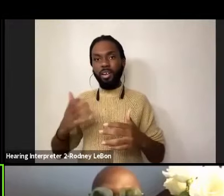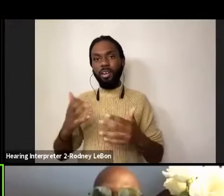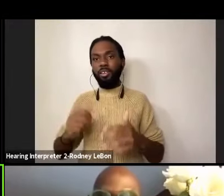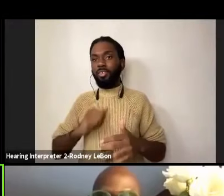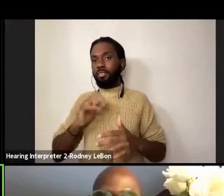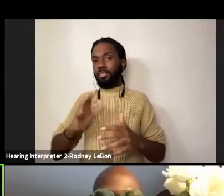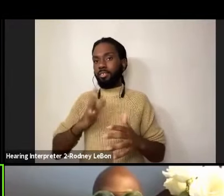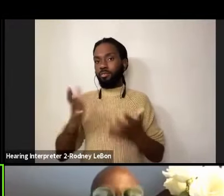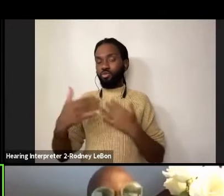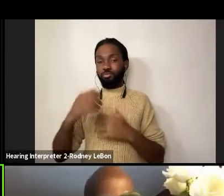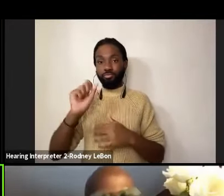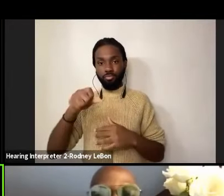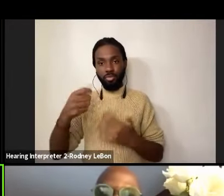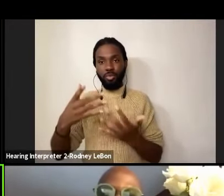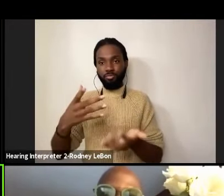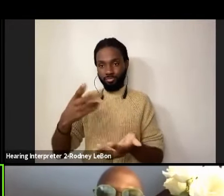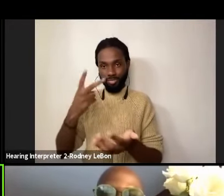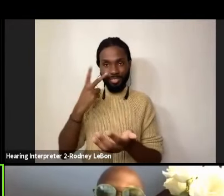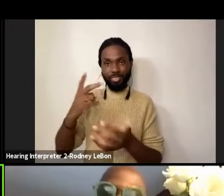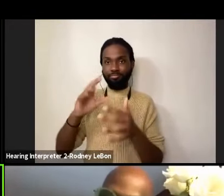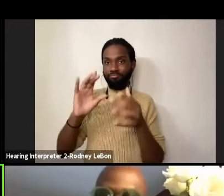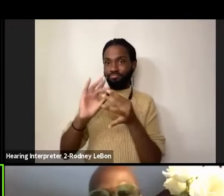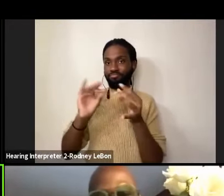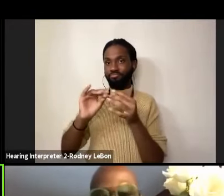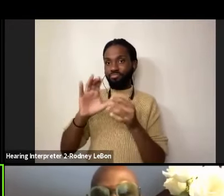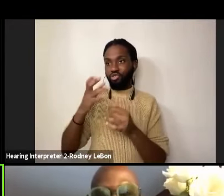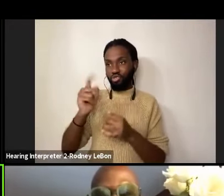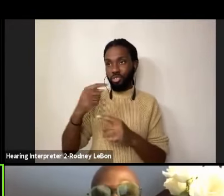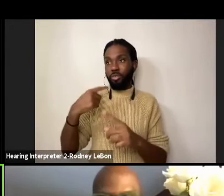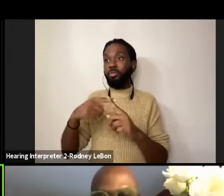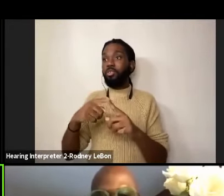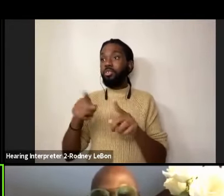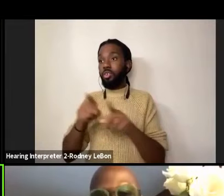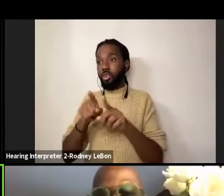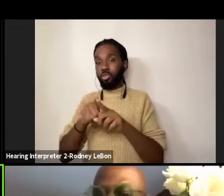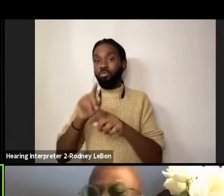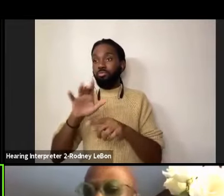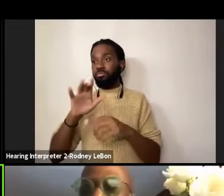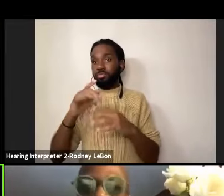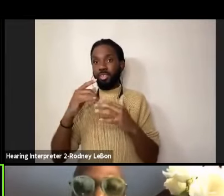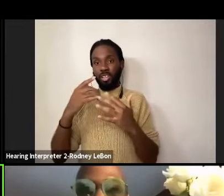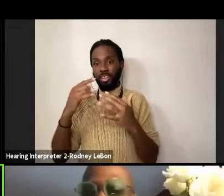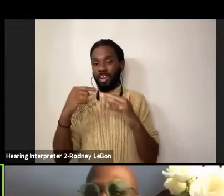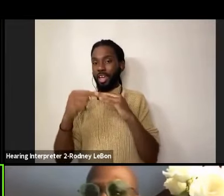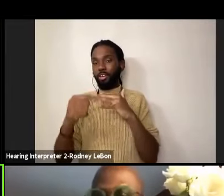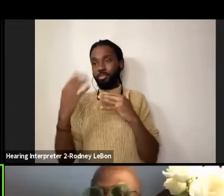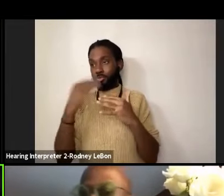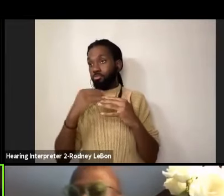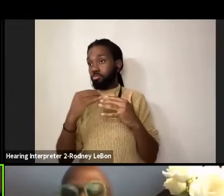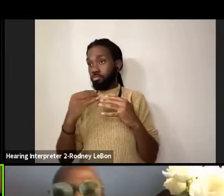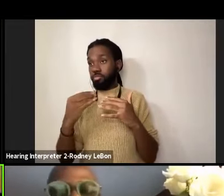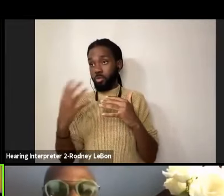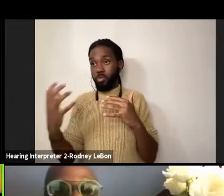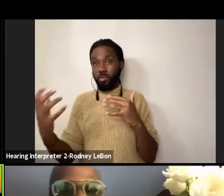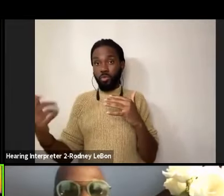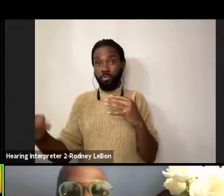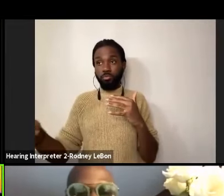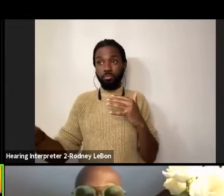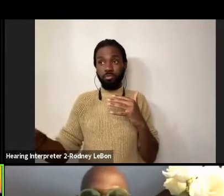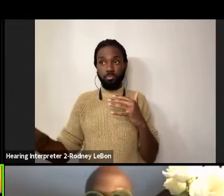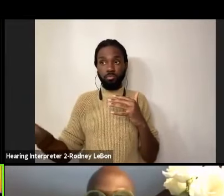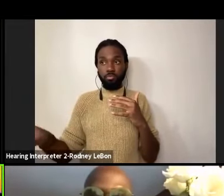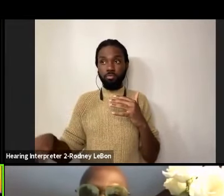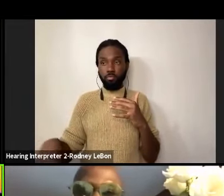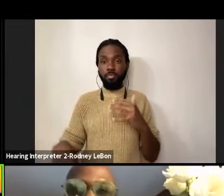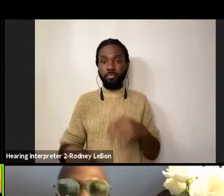Yes, shout out to the chat, and their nails were fire. So it's like that. Cindy, what do the judges say? For